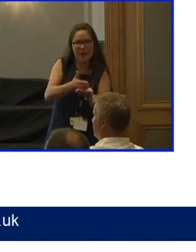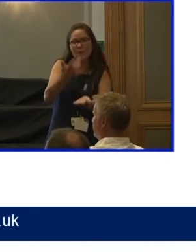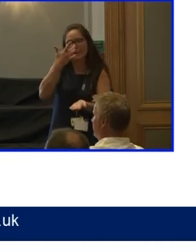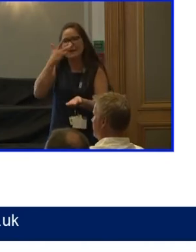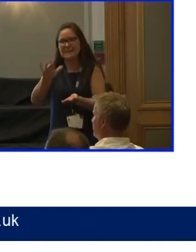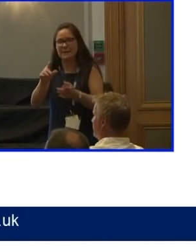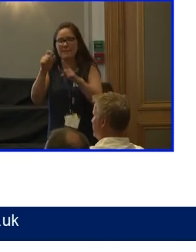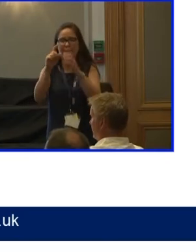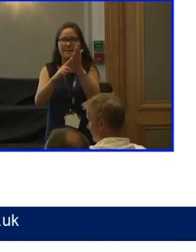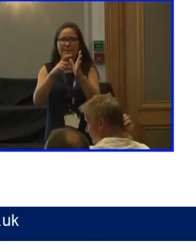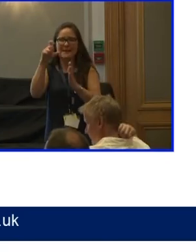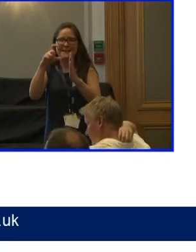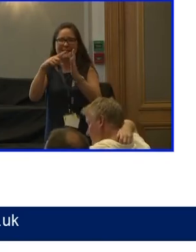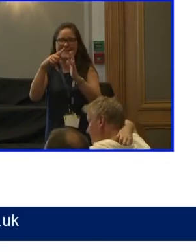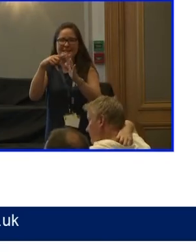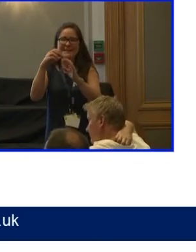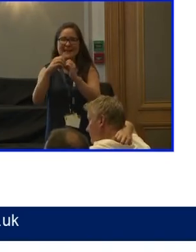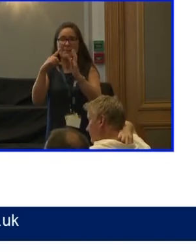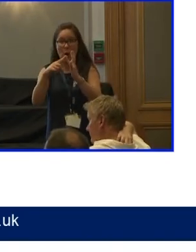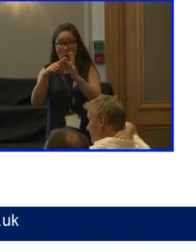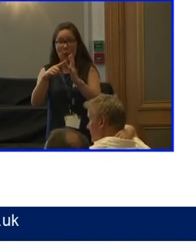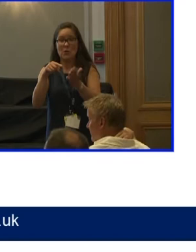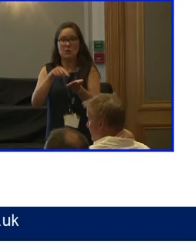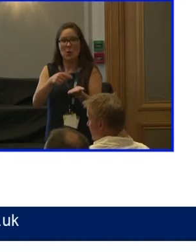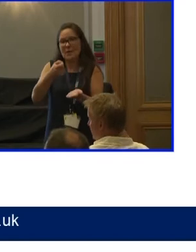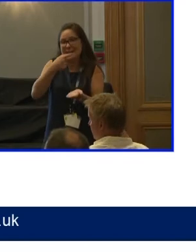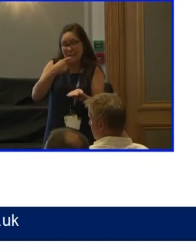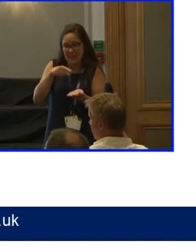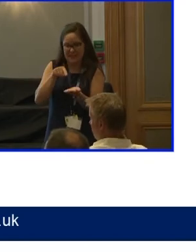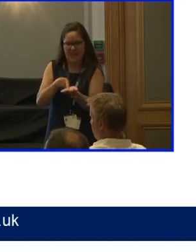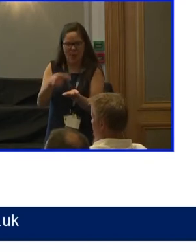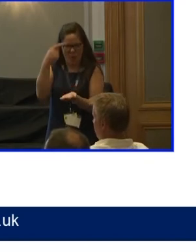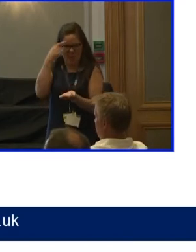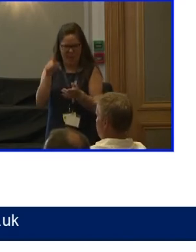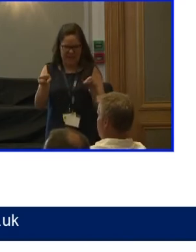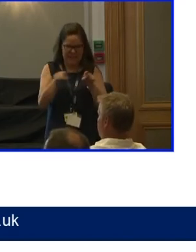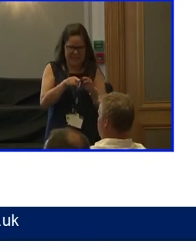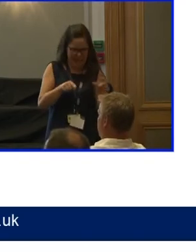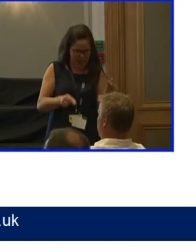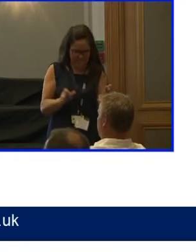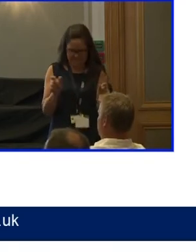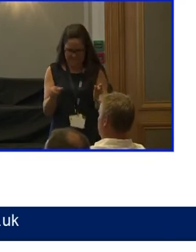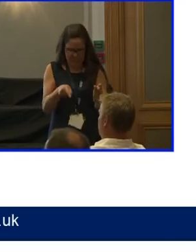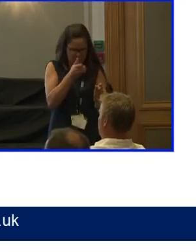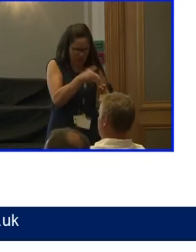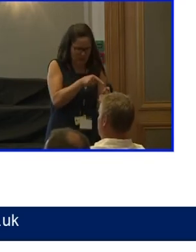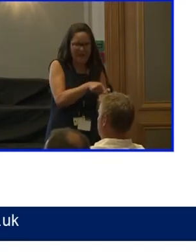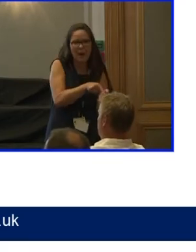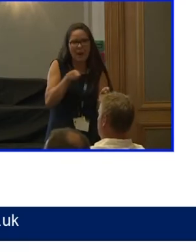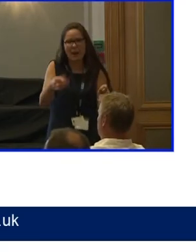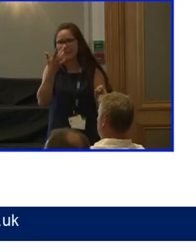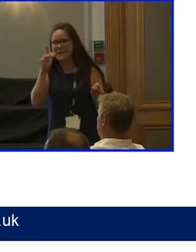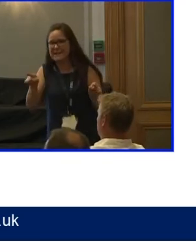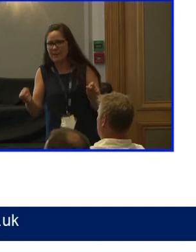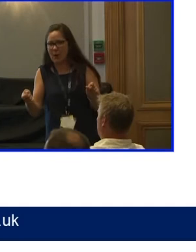if a trial was investigating a treatment that was given via a tablet, a placebo might be a tablet that looks, feels, and tastes exactly the same, but has no treatment effect.